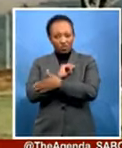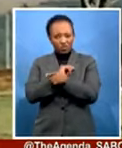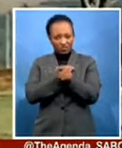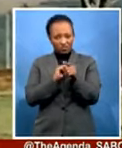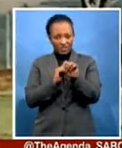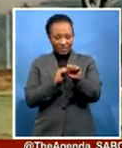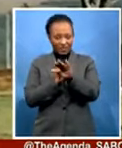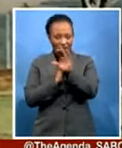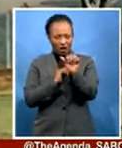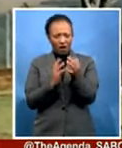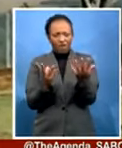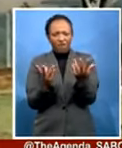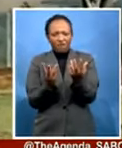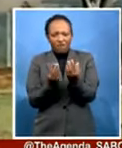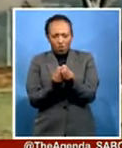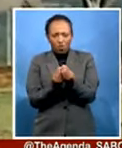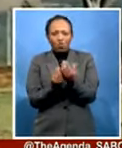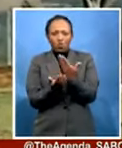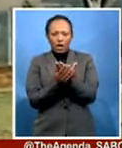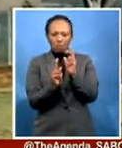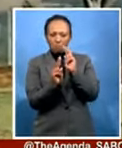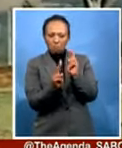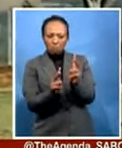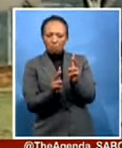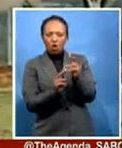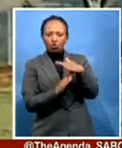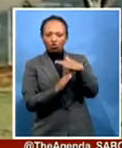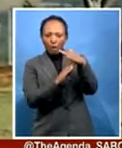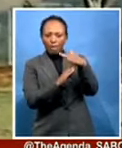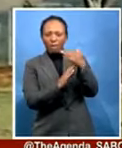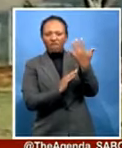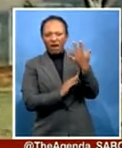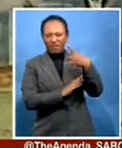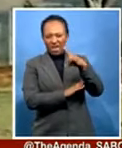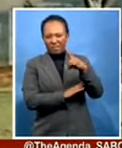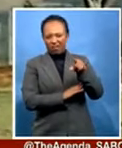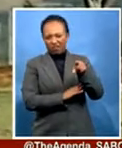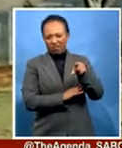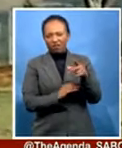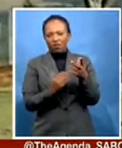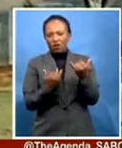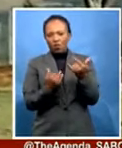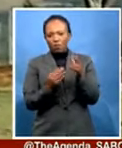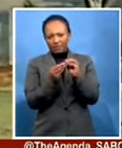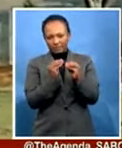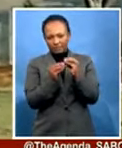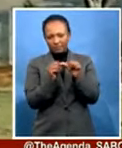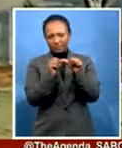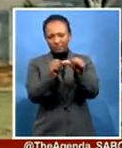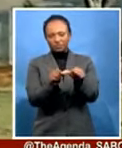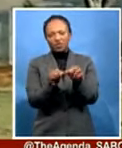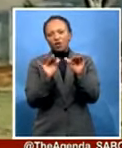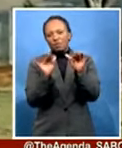Five. And we've got to work hard to maintain that for the tourism industry, for people's employment, for the benefit